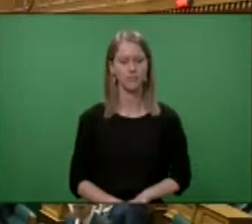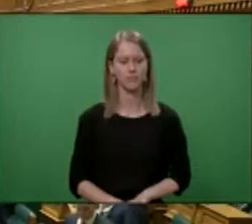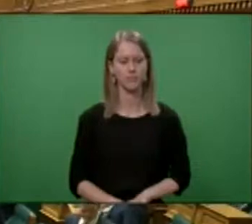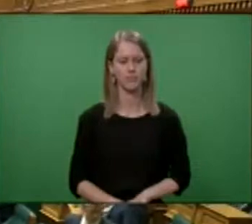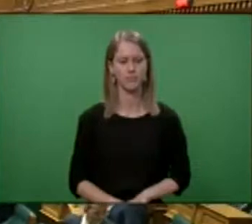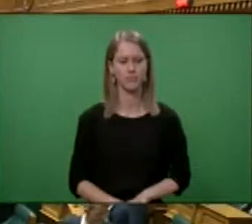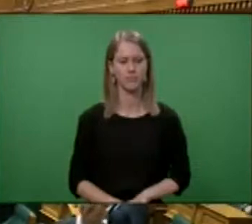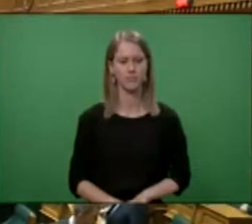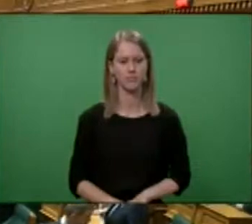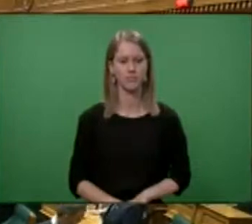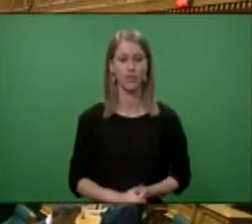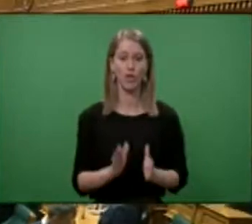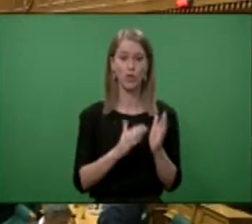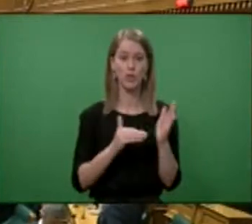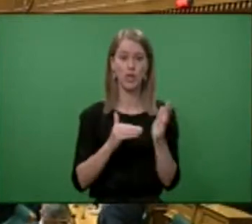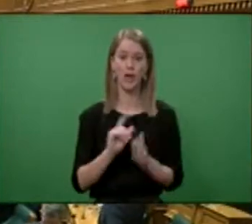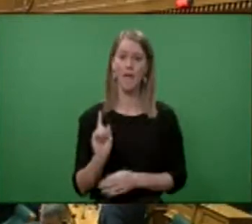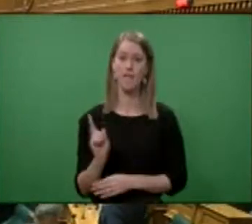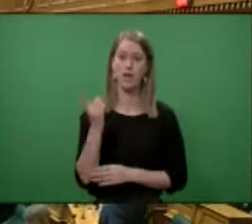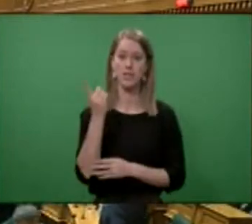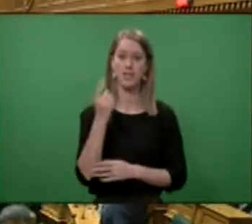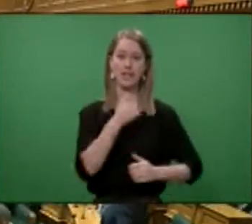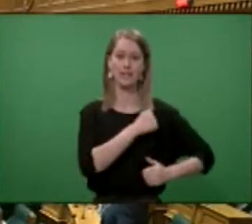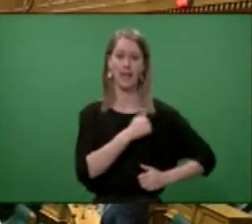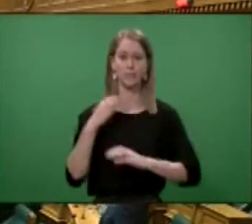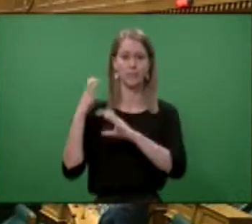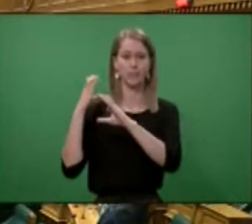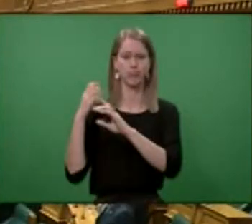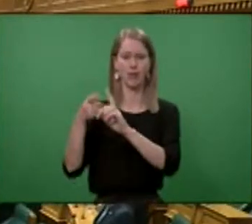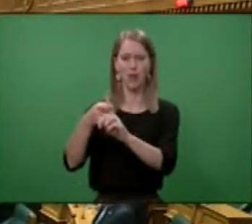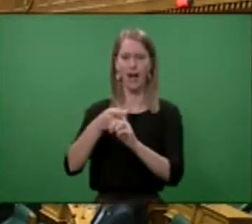In New Zealand, the first Sergeant at Arms was appointed in 1854.